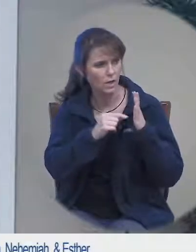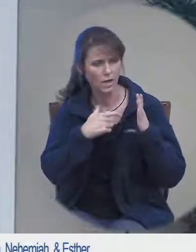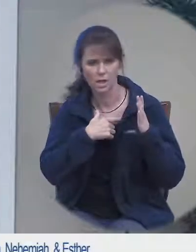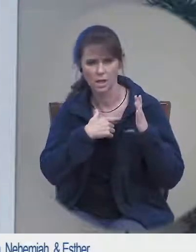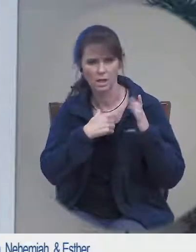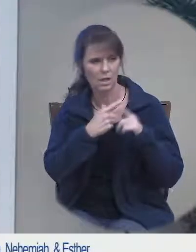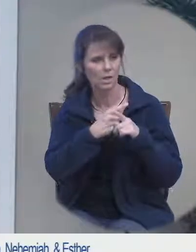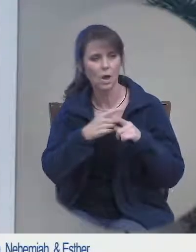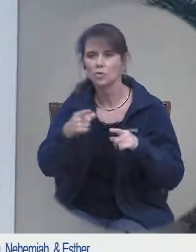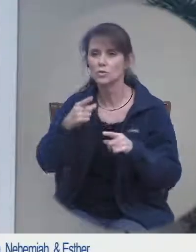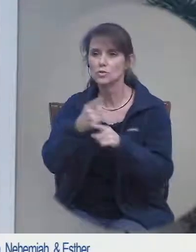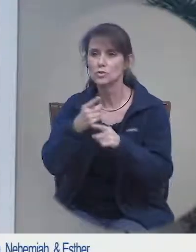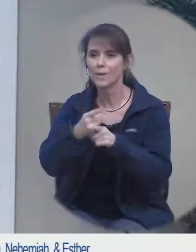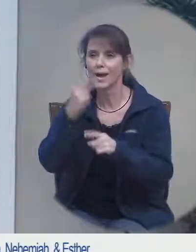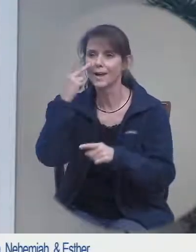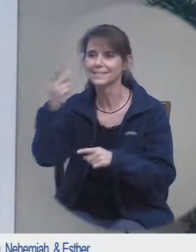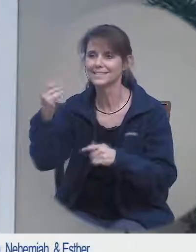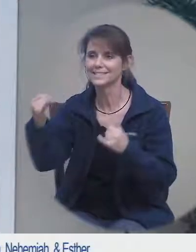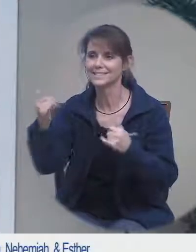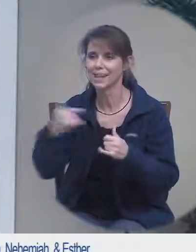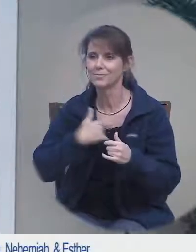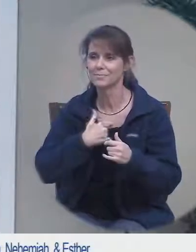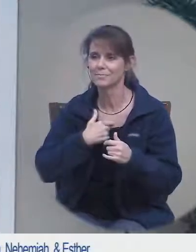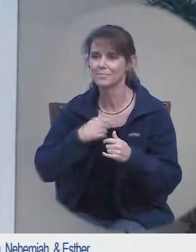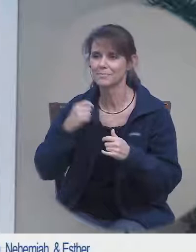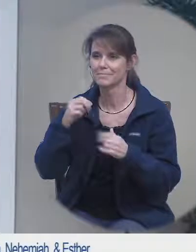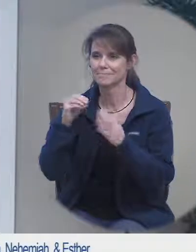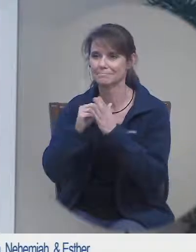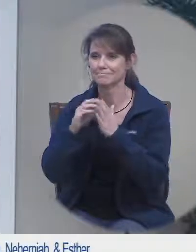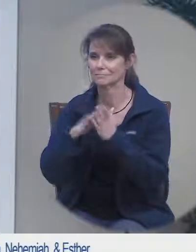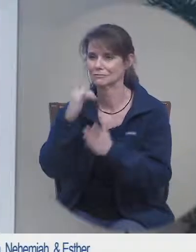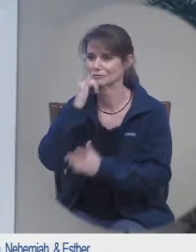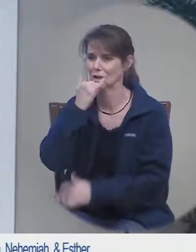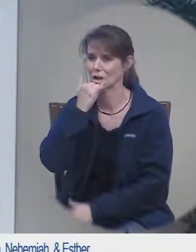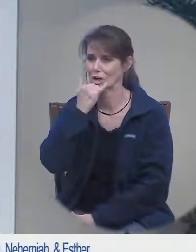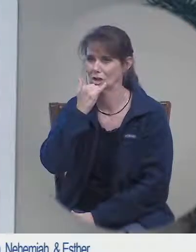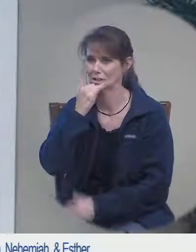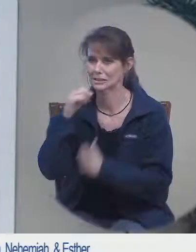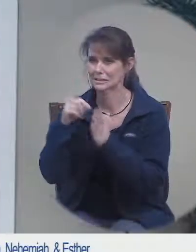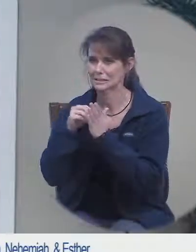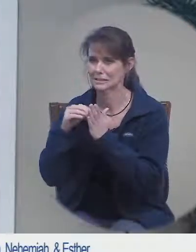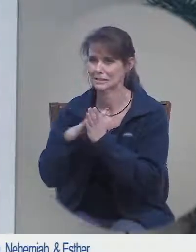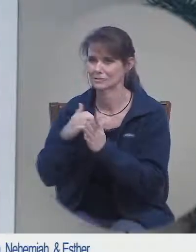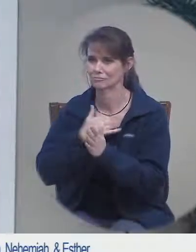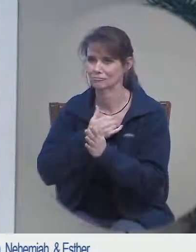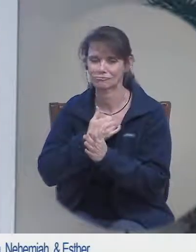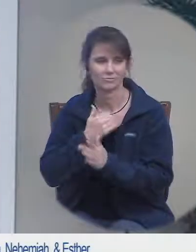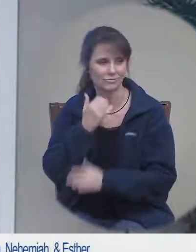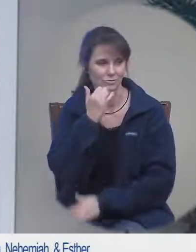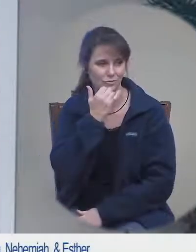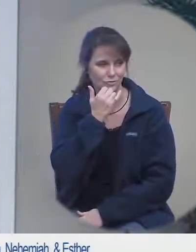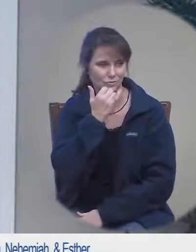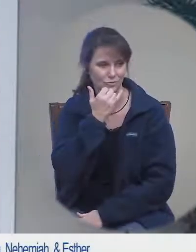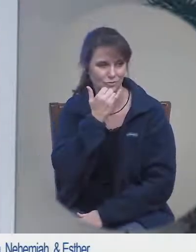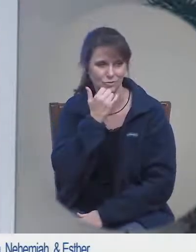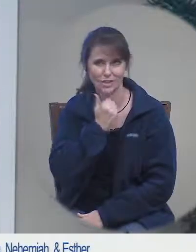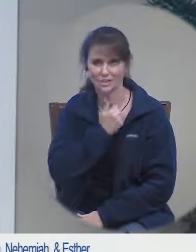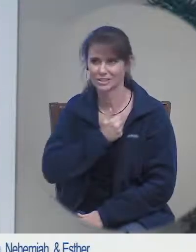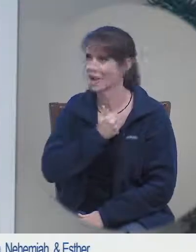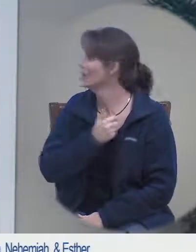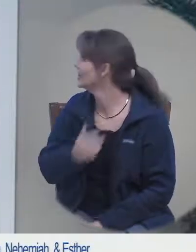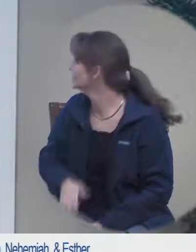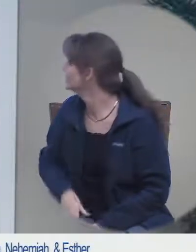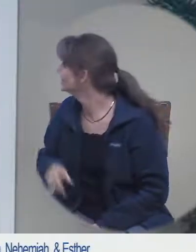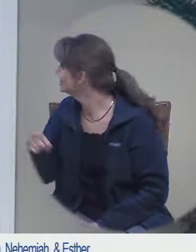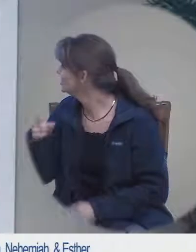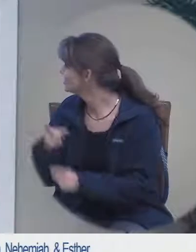Yeah, you're right. I'm see what you're saying now. Okay, thank you. I was like, I can't even see what you're talking about. No wonder I didn't correct it this afternoon.